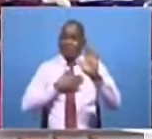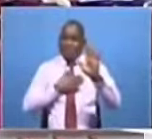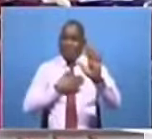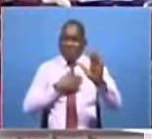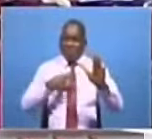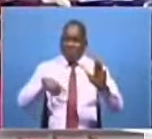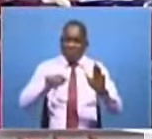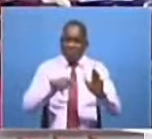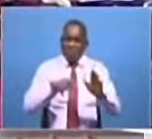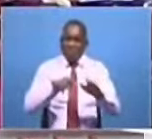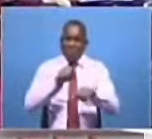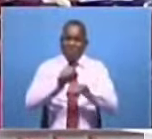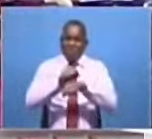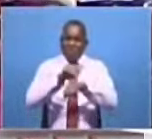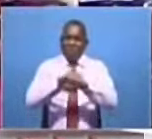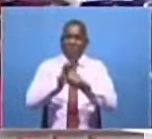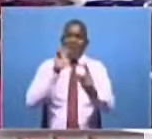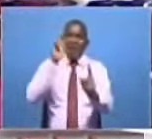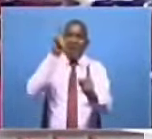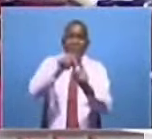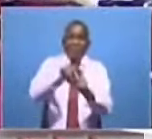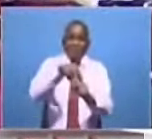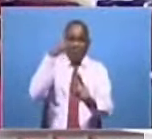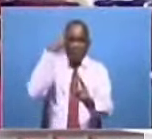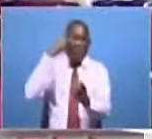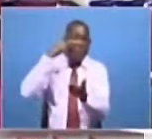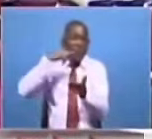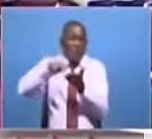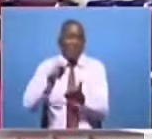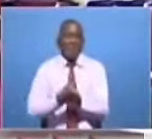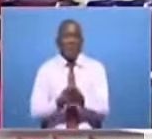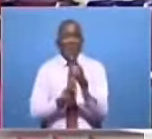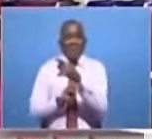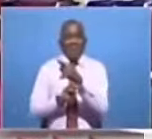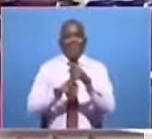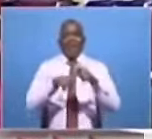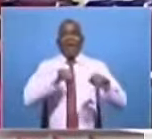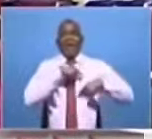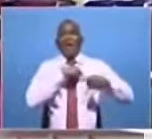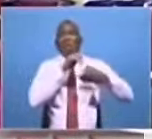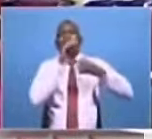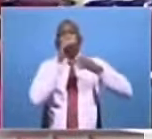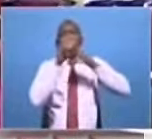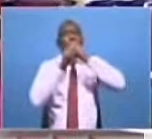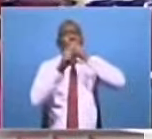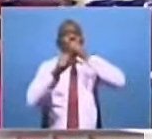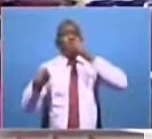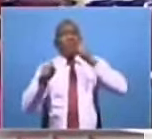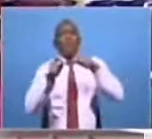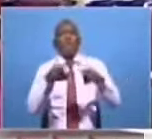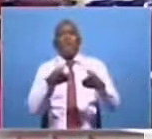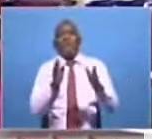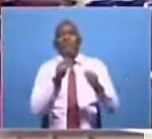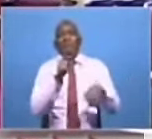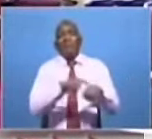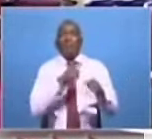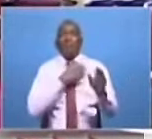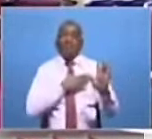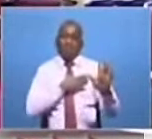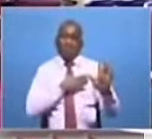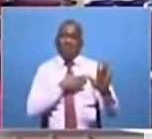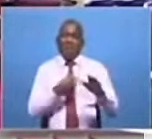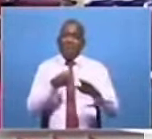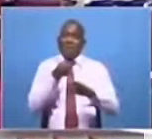dealing with this application for review. But the application so for he has argued at length. We extended time for him. So take your time.